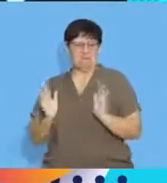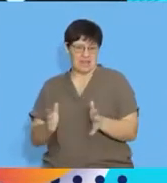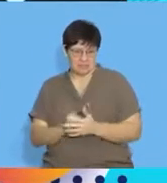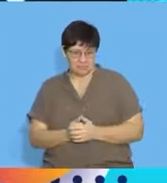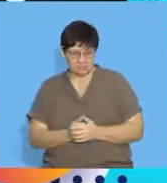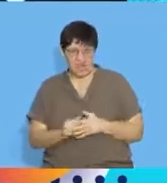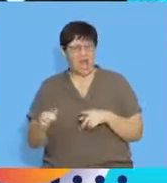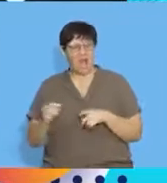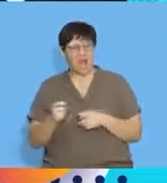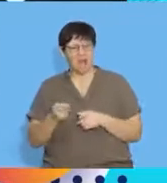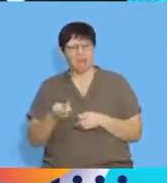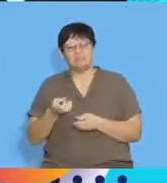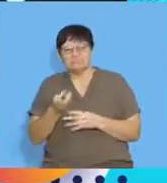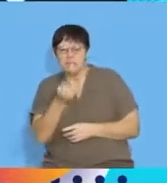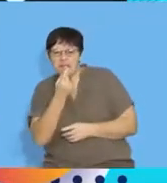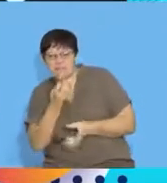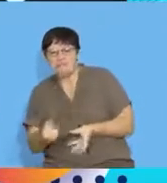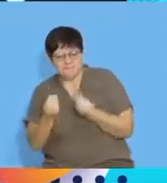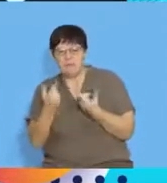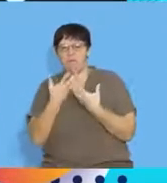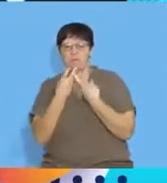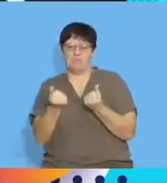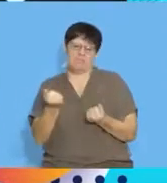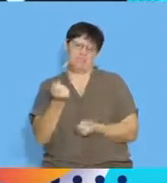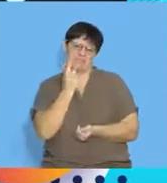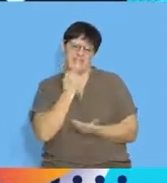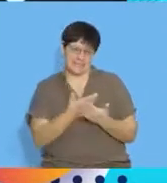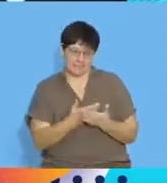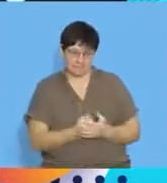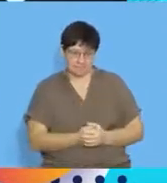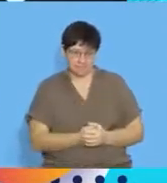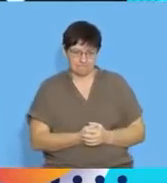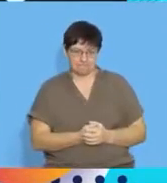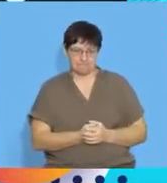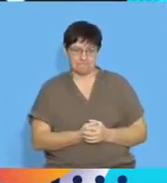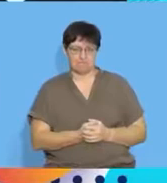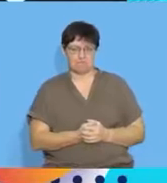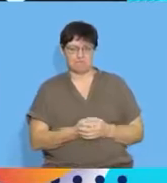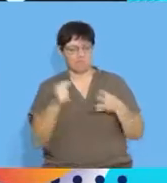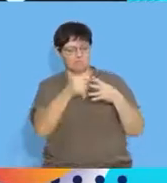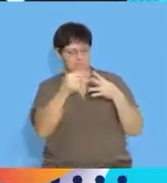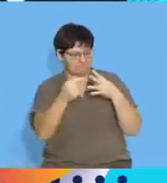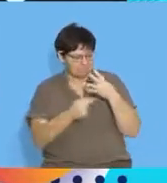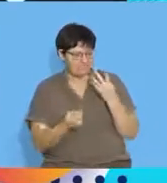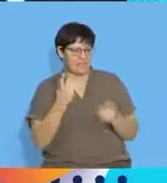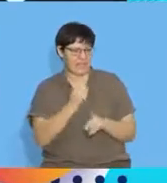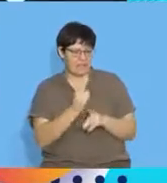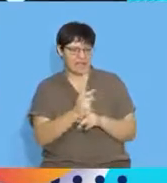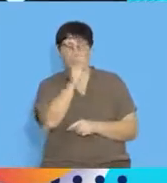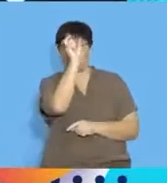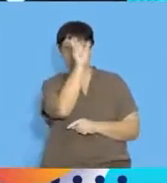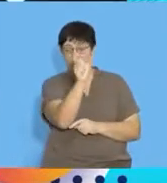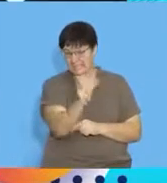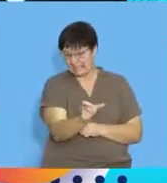get it. So that's maybe on the good slide. Okay, there's a few things again, the words,